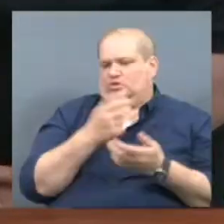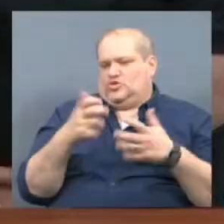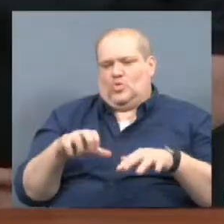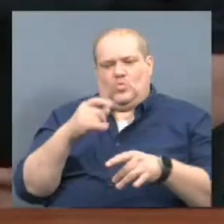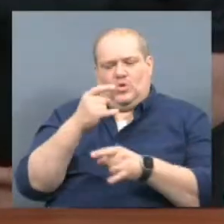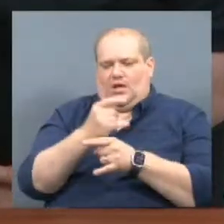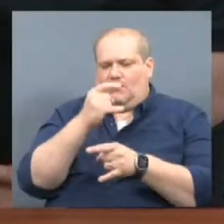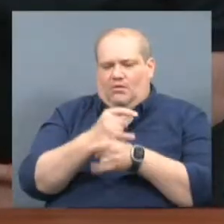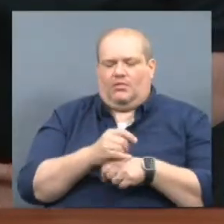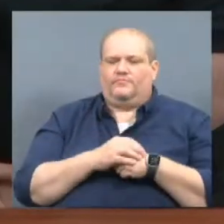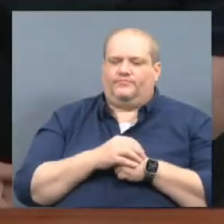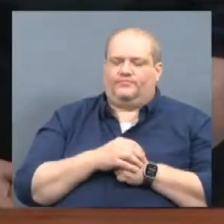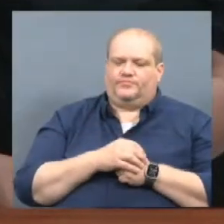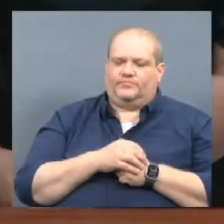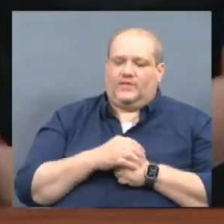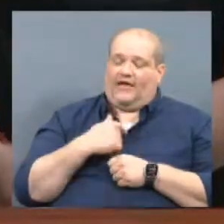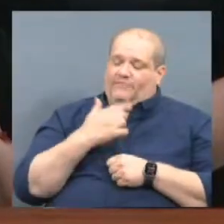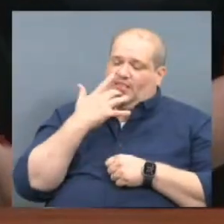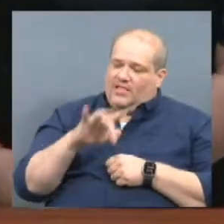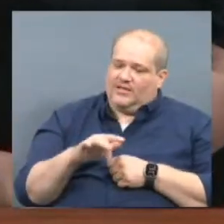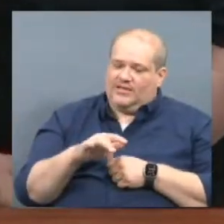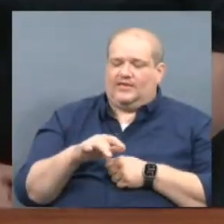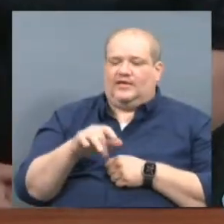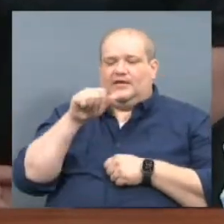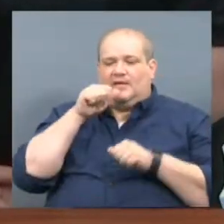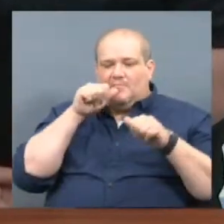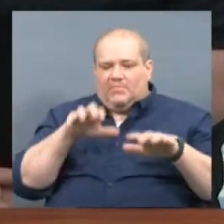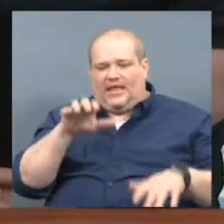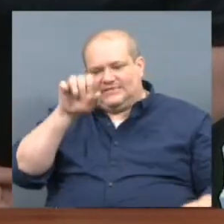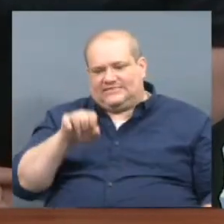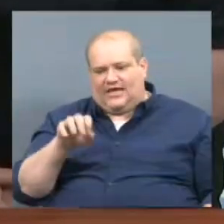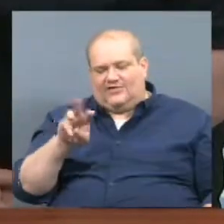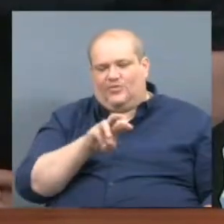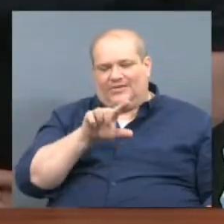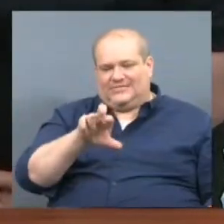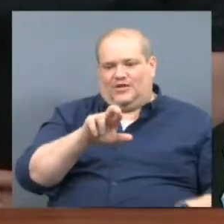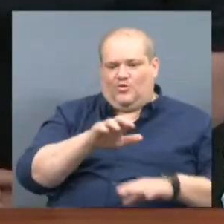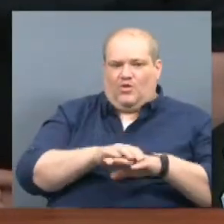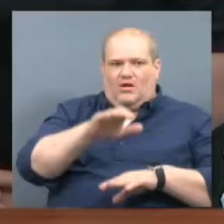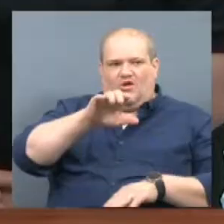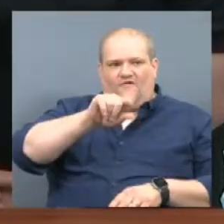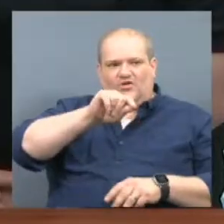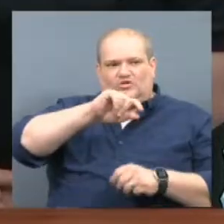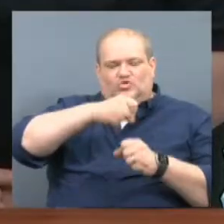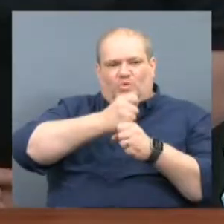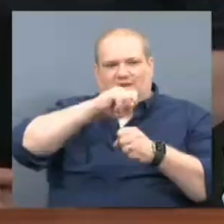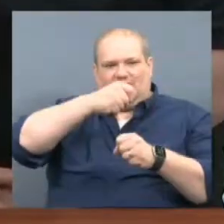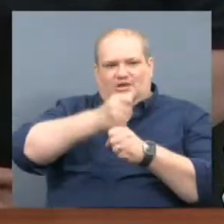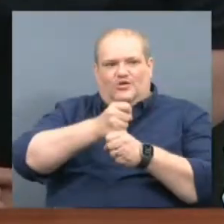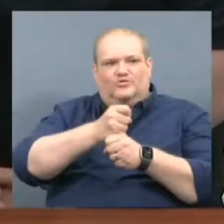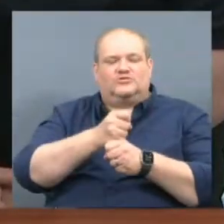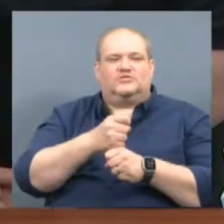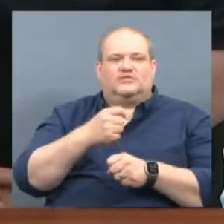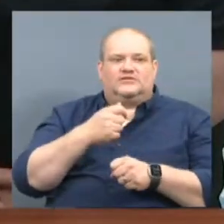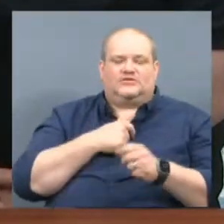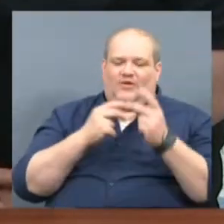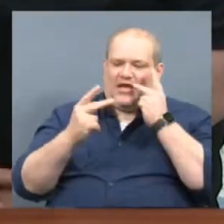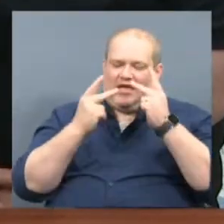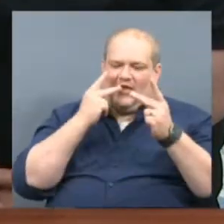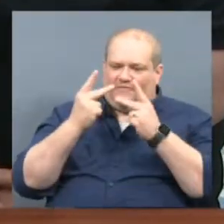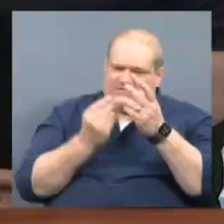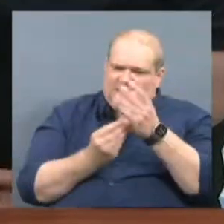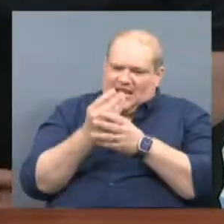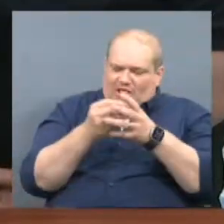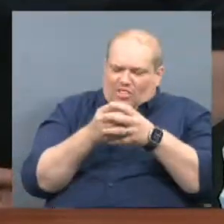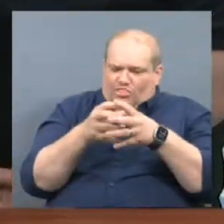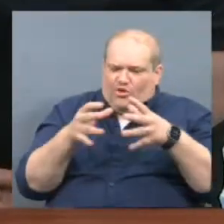want. I've been blessed. I've been living in Southwest Little Rock for over 20 years. So I have seen the